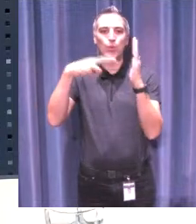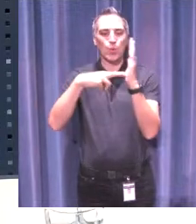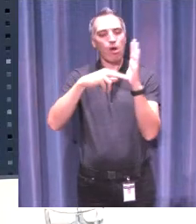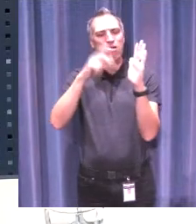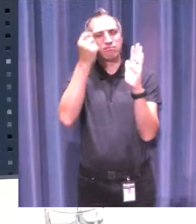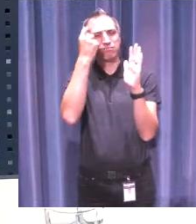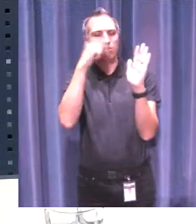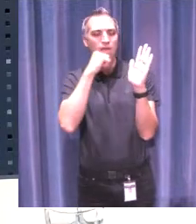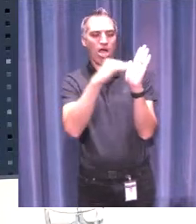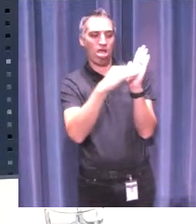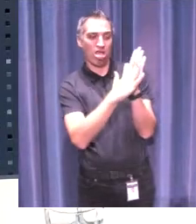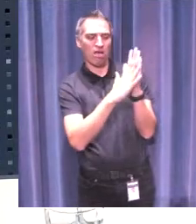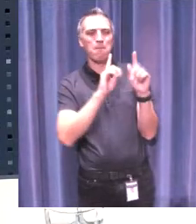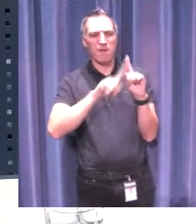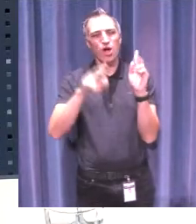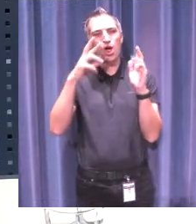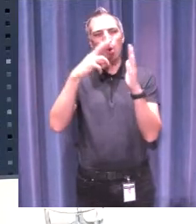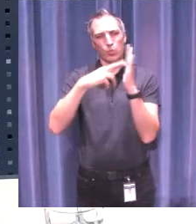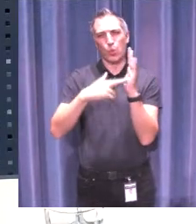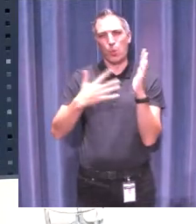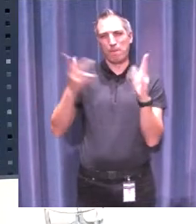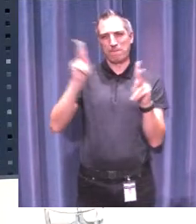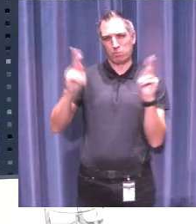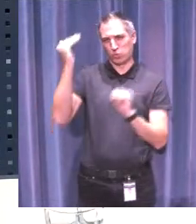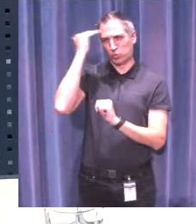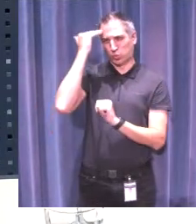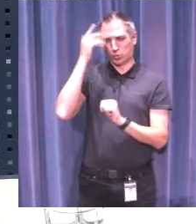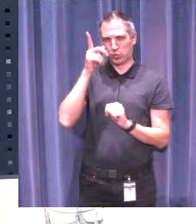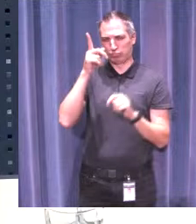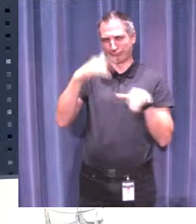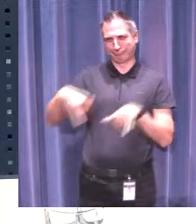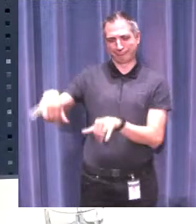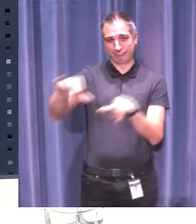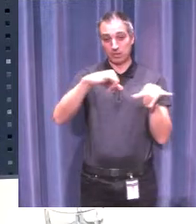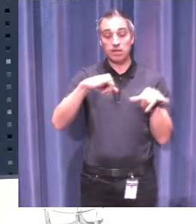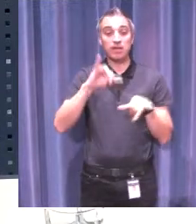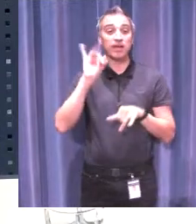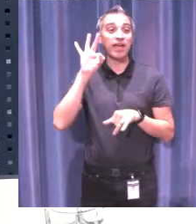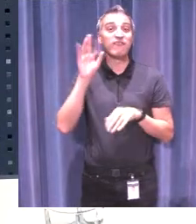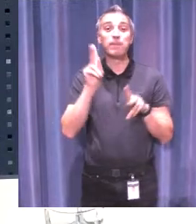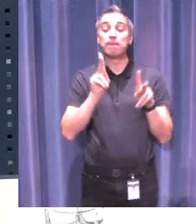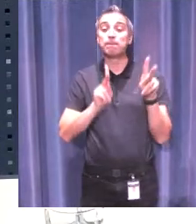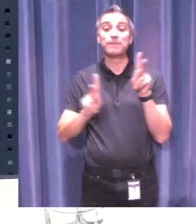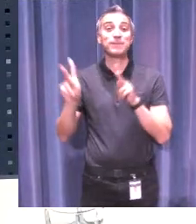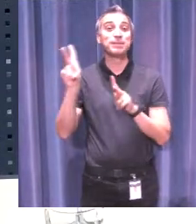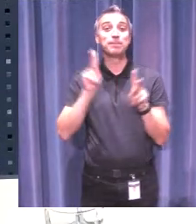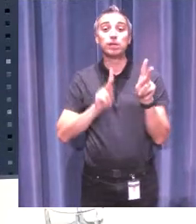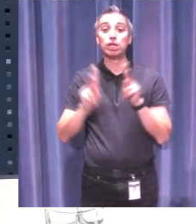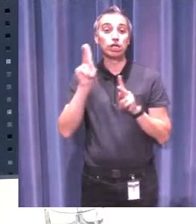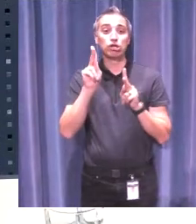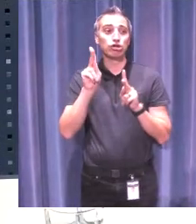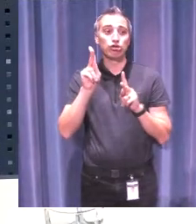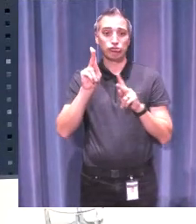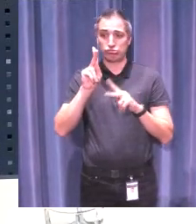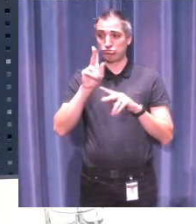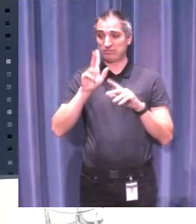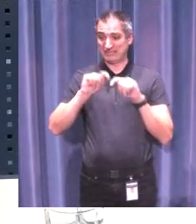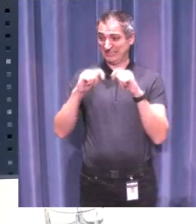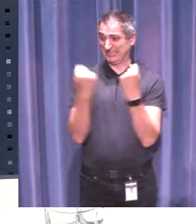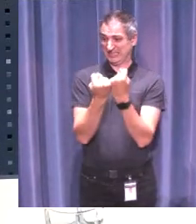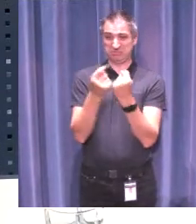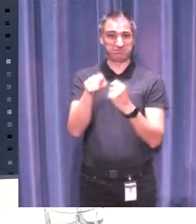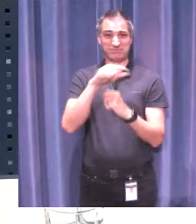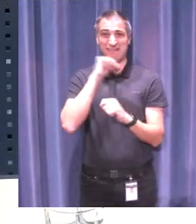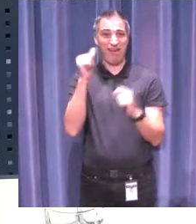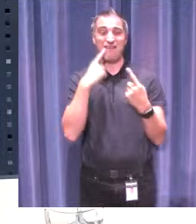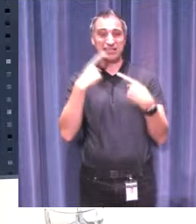a non-performer on the team, that the Treasurer's Office would look to transfer them out of